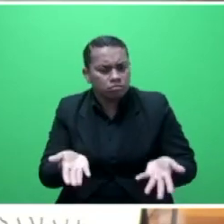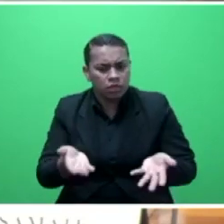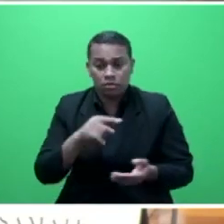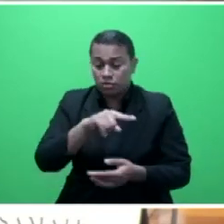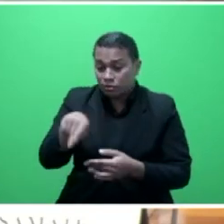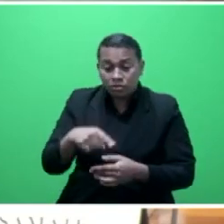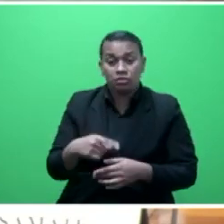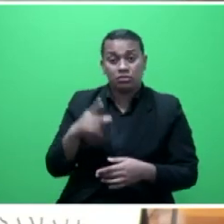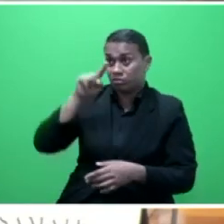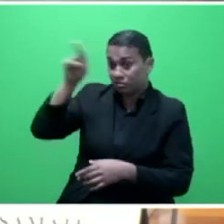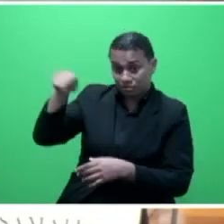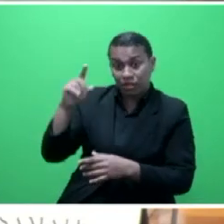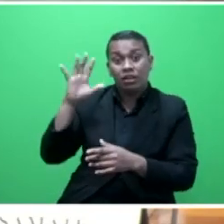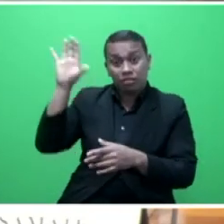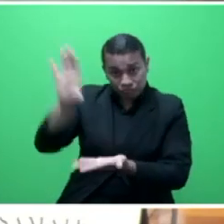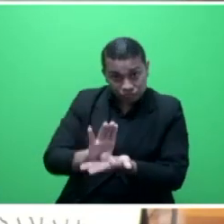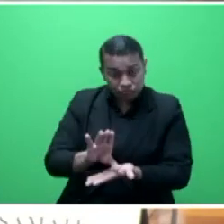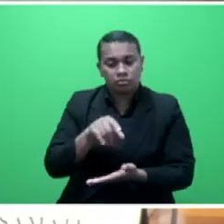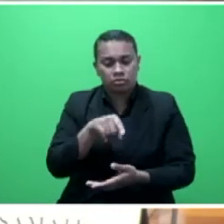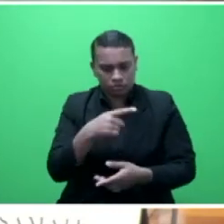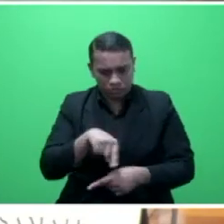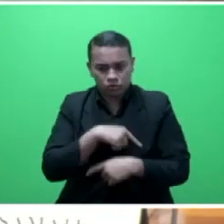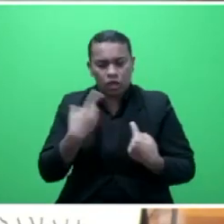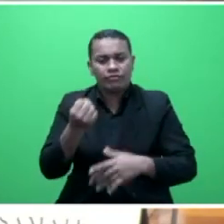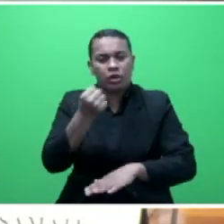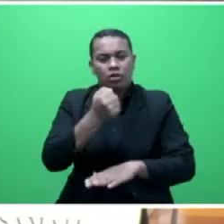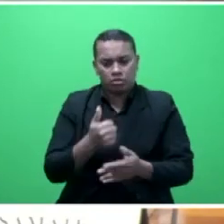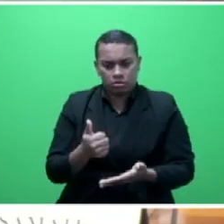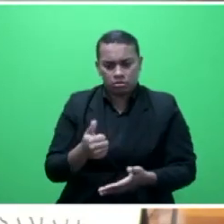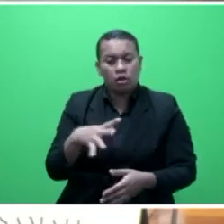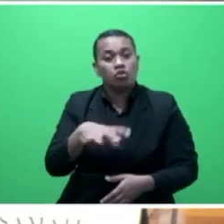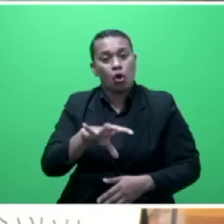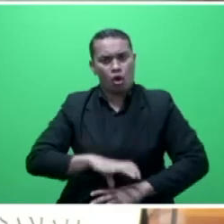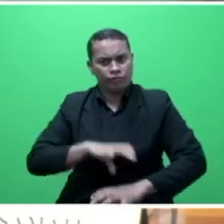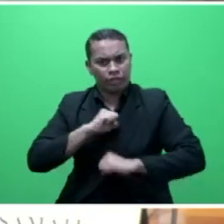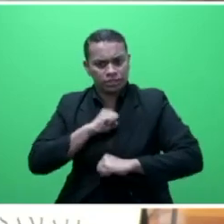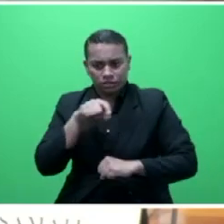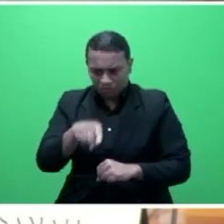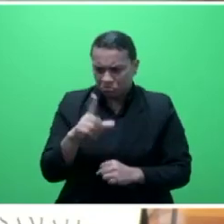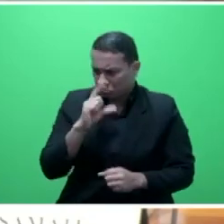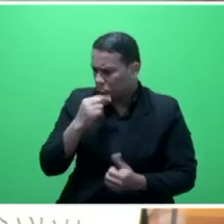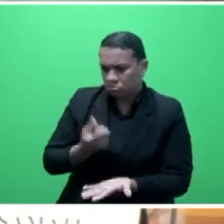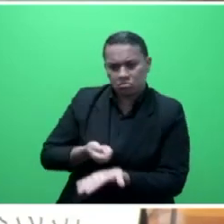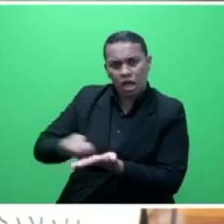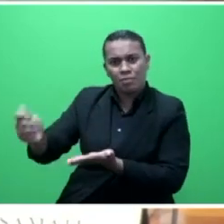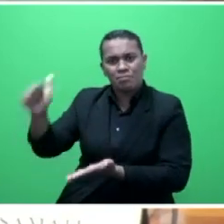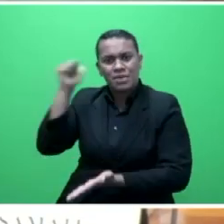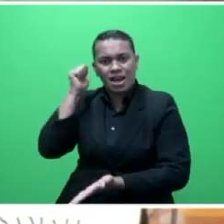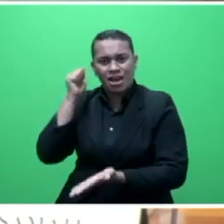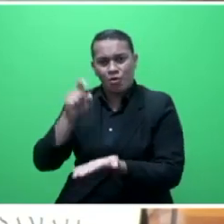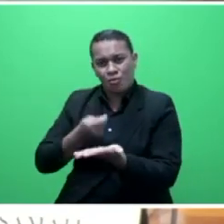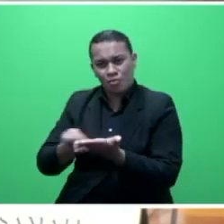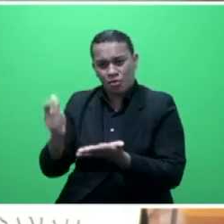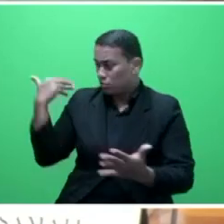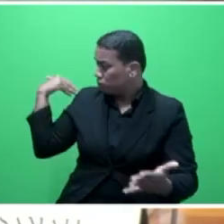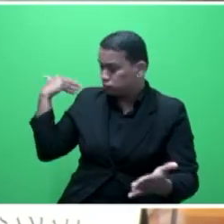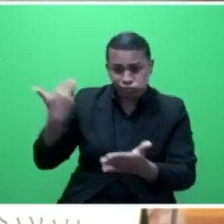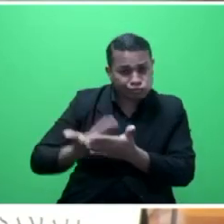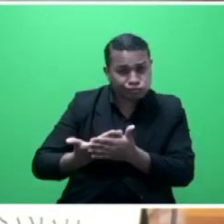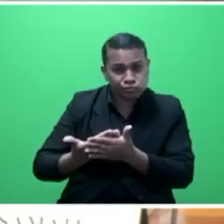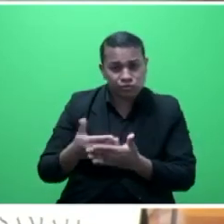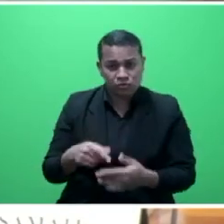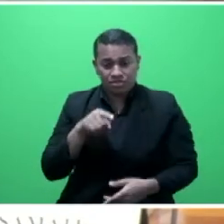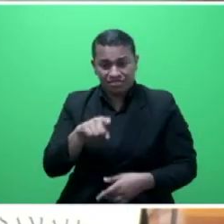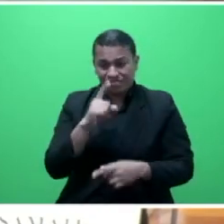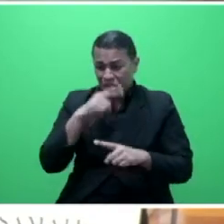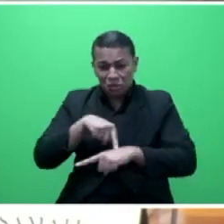Fijian people and our potential as a nation. Over the years, the word borrowing has an all too predictable response from those who